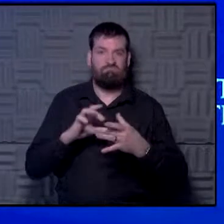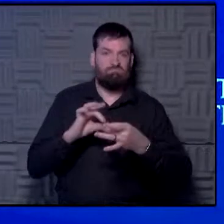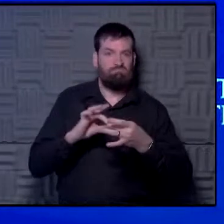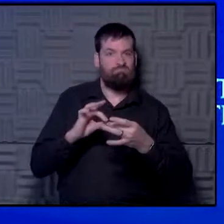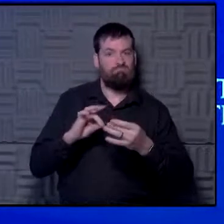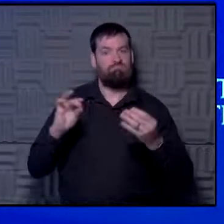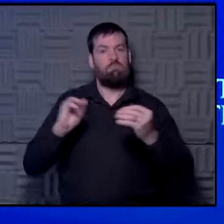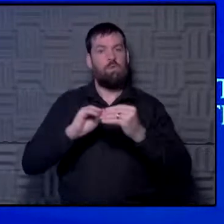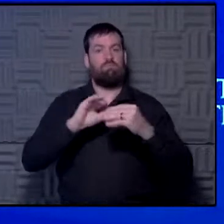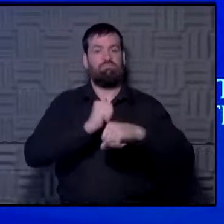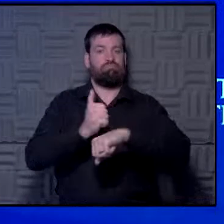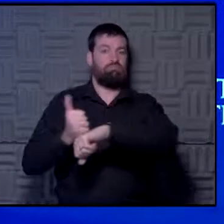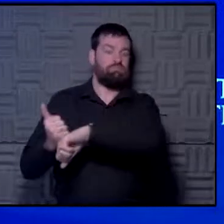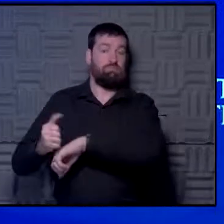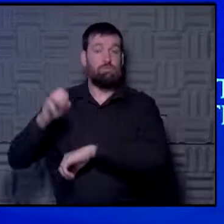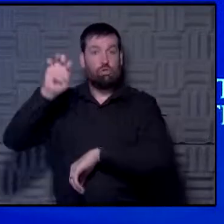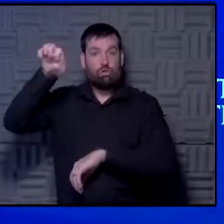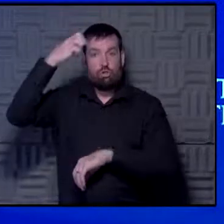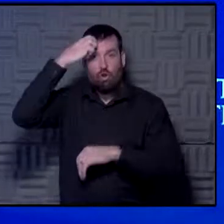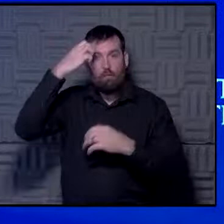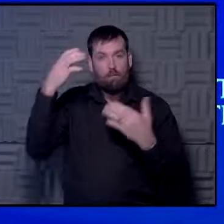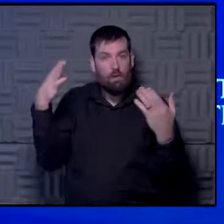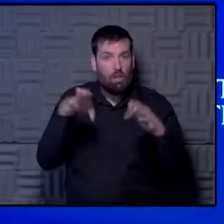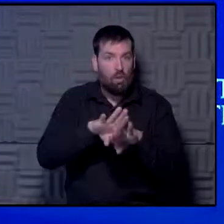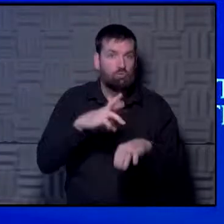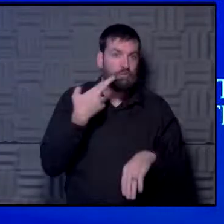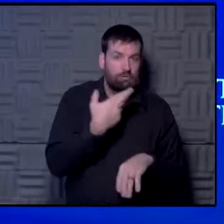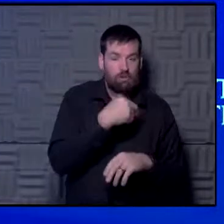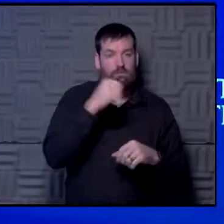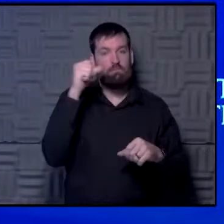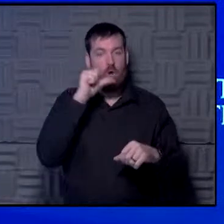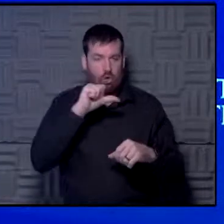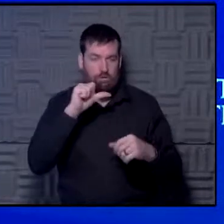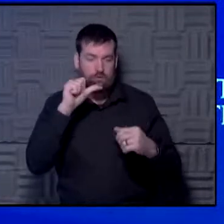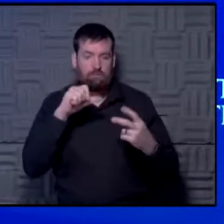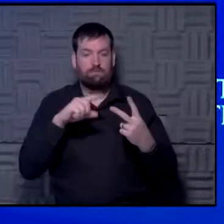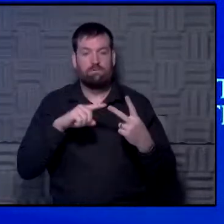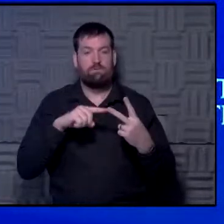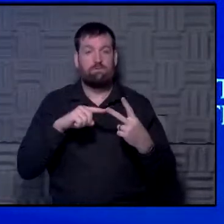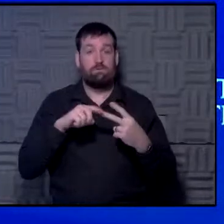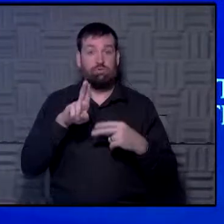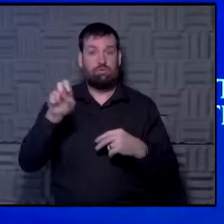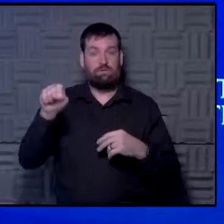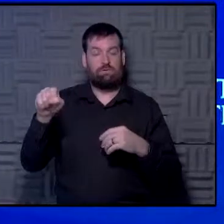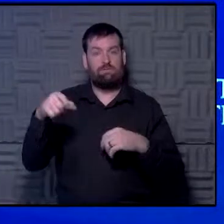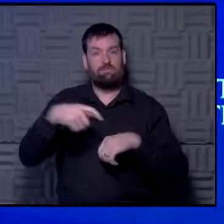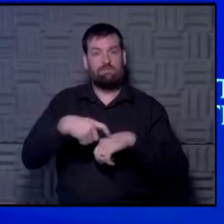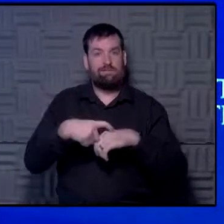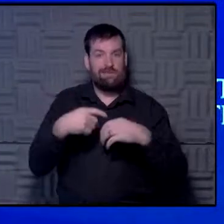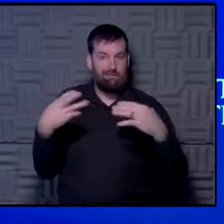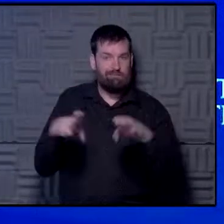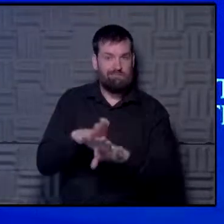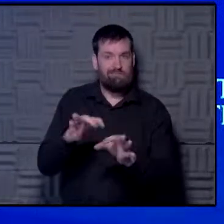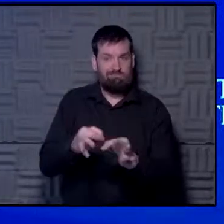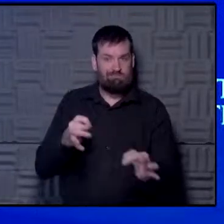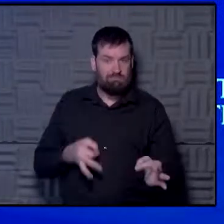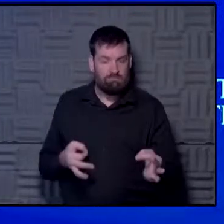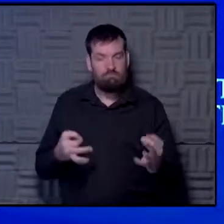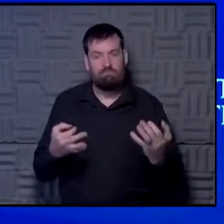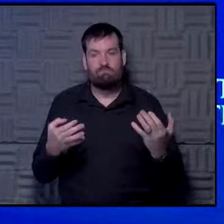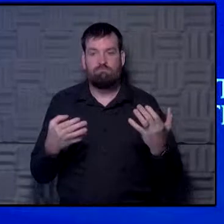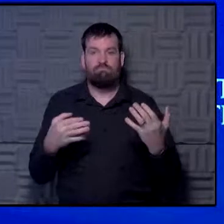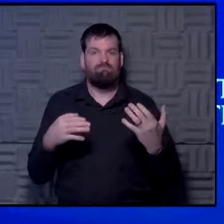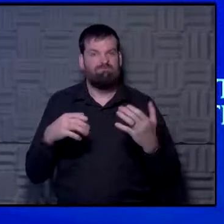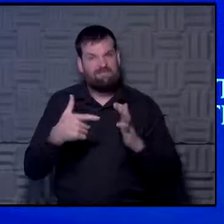more measures in place. You saw Europe, they were closing bars and restaurants in many cities in the United States. They're rolling back the time and the occupancy and going